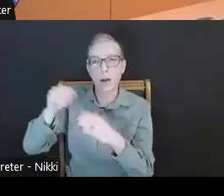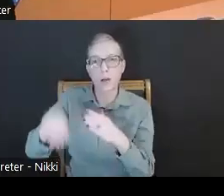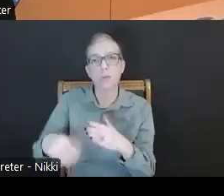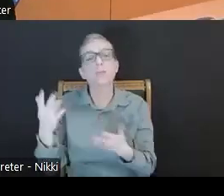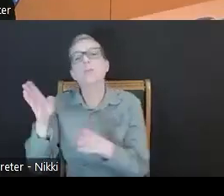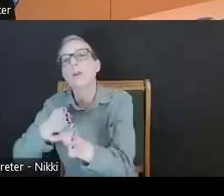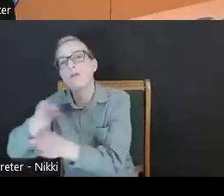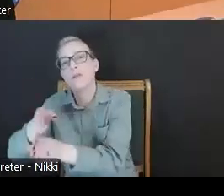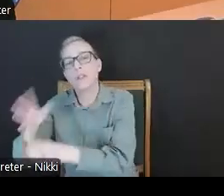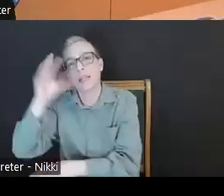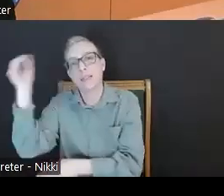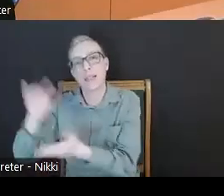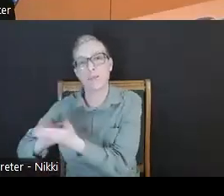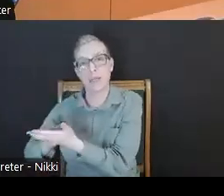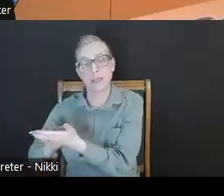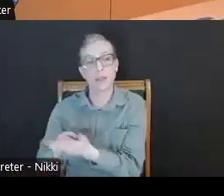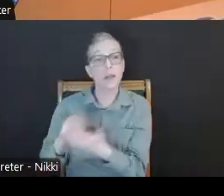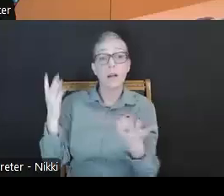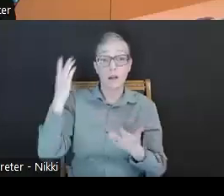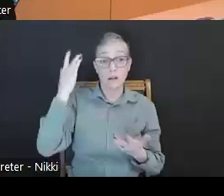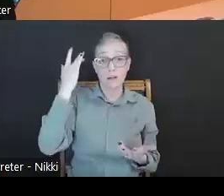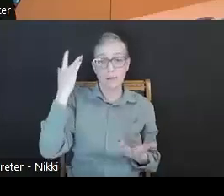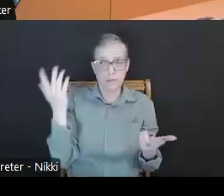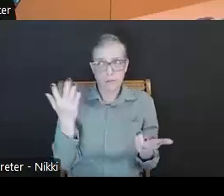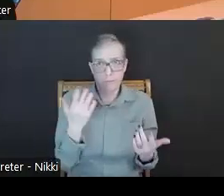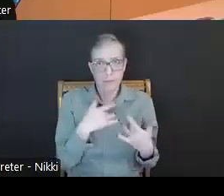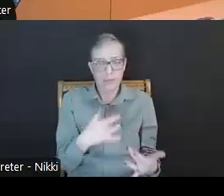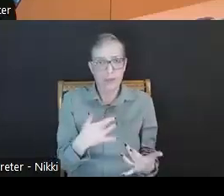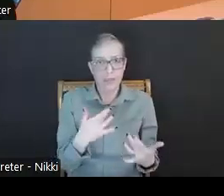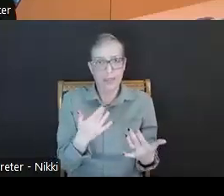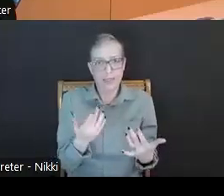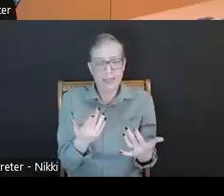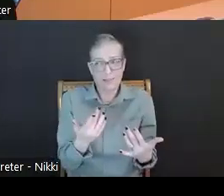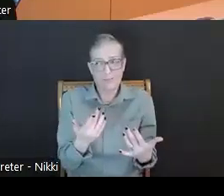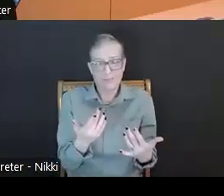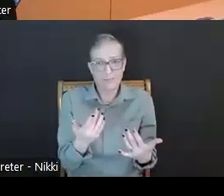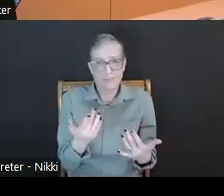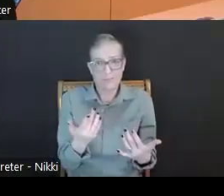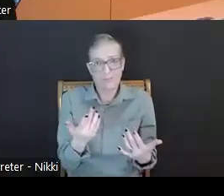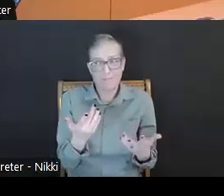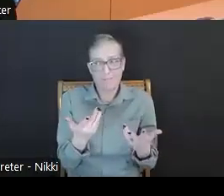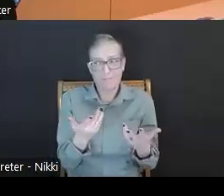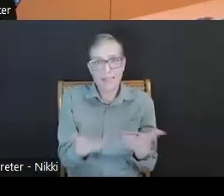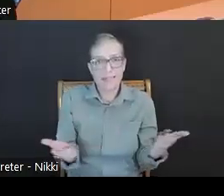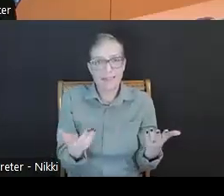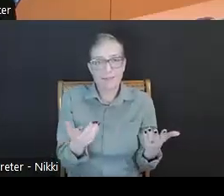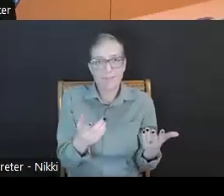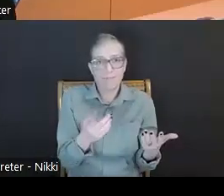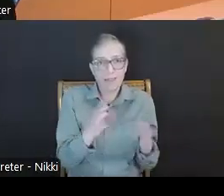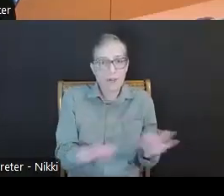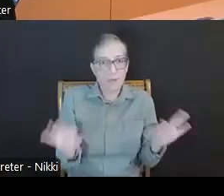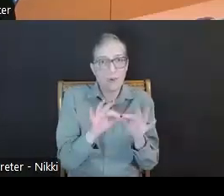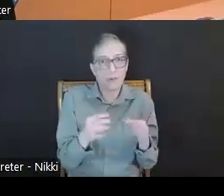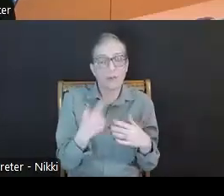the things that makes teams work well everywhere, which is having common goals, shared mental models, ways of communicating, ways of